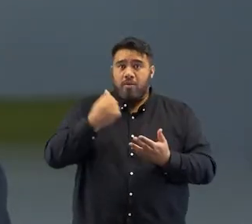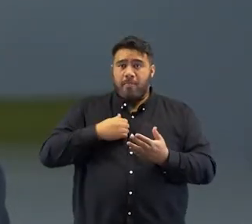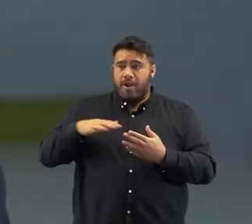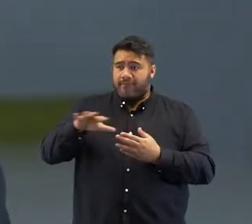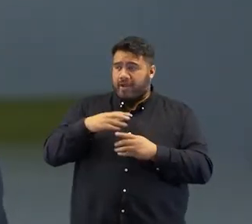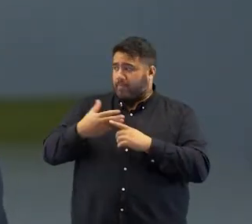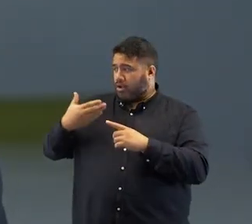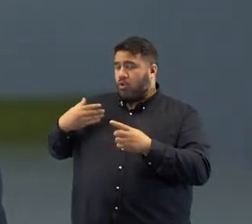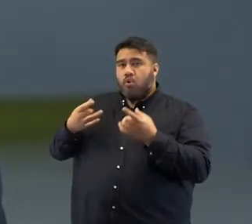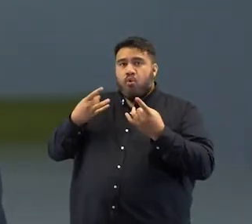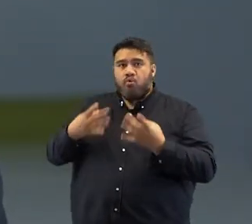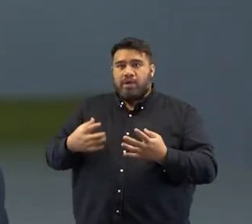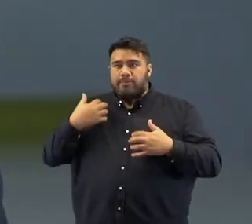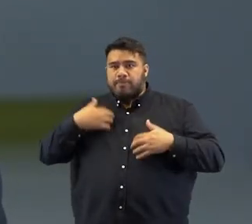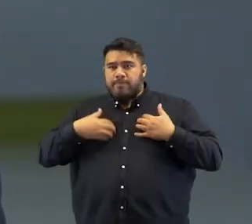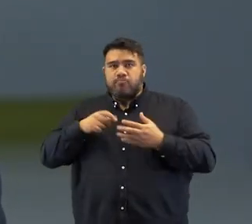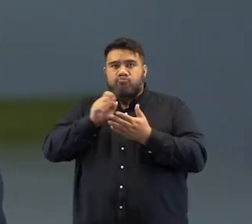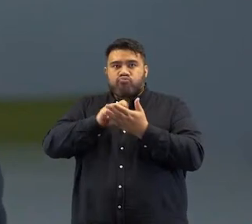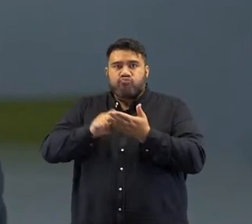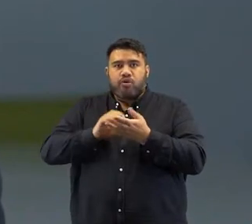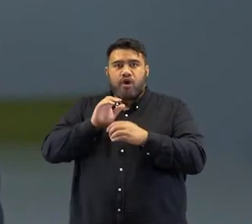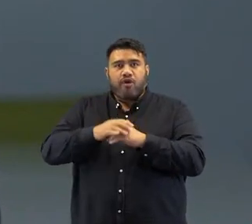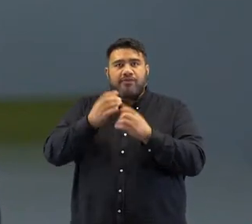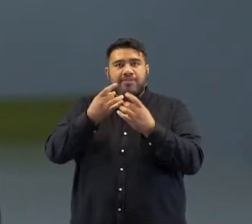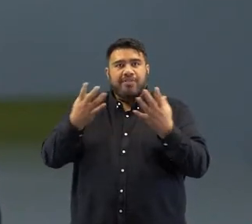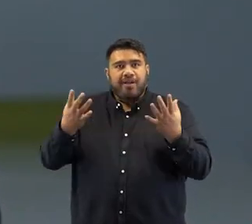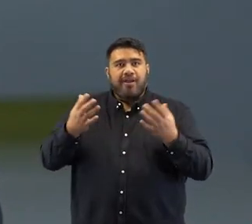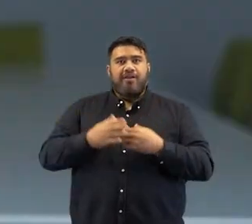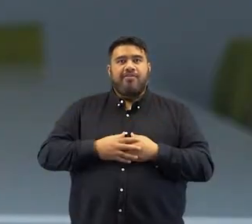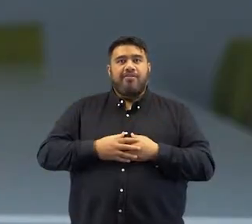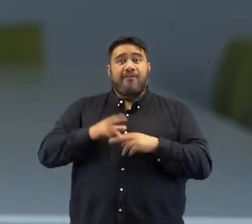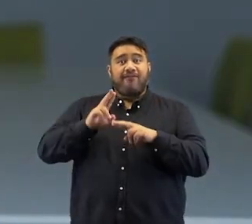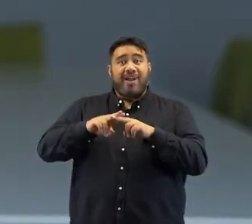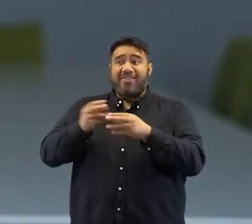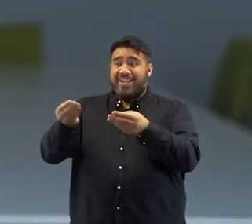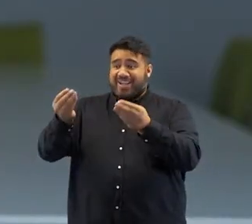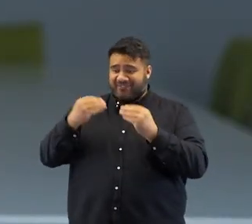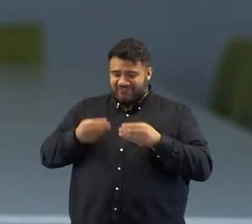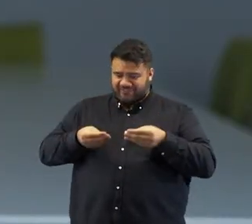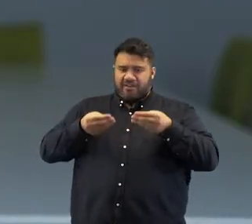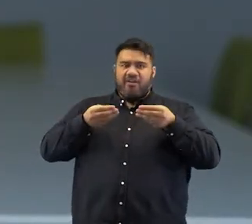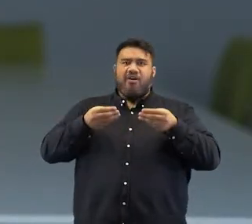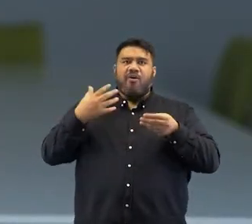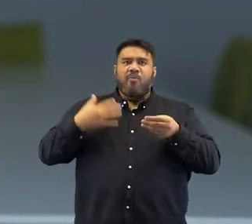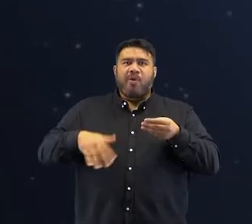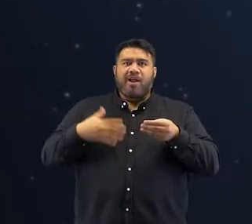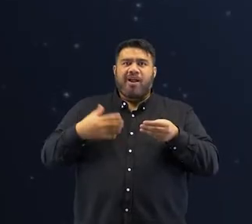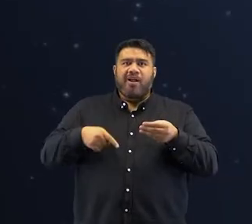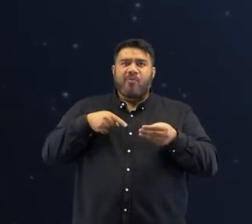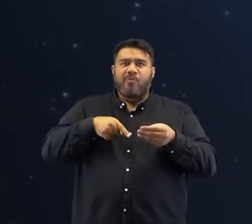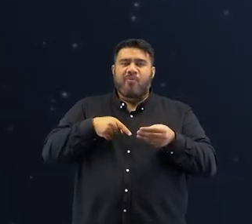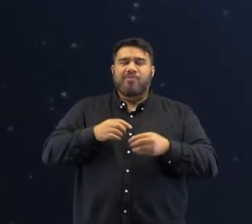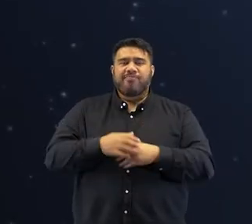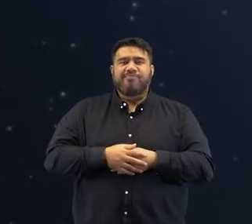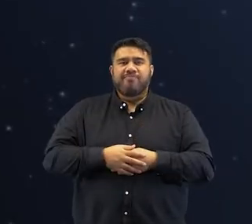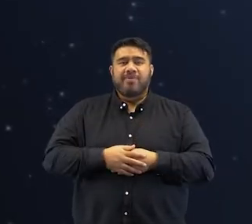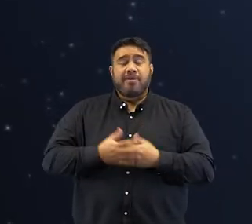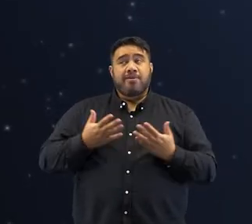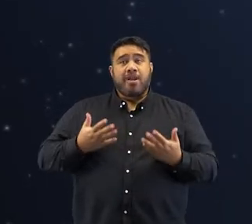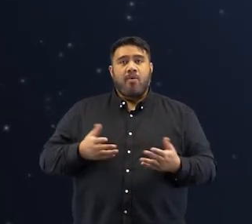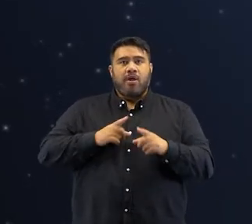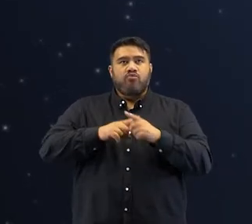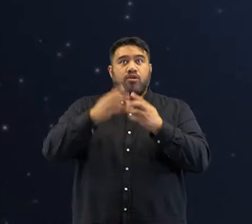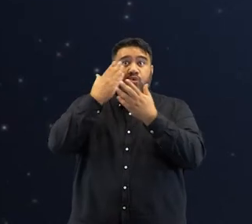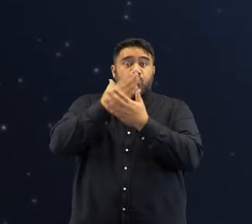depth of my family connection to astronomy until I was given that manuscript. What I'm trying to show is that there is